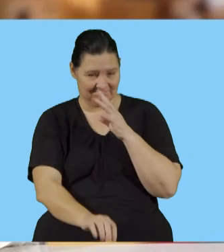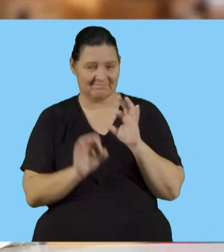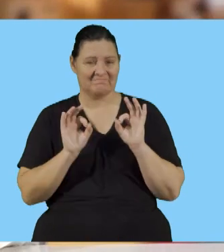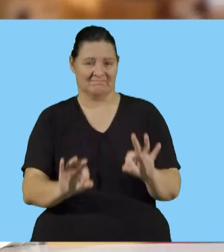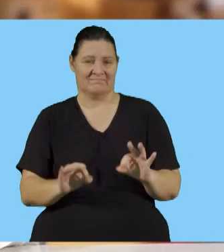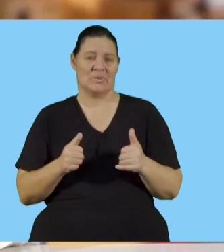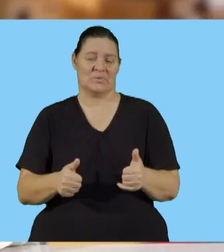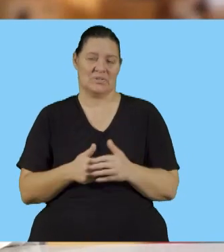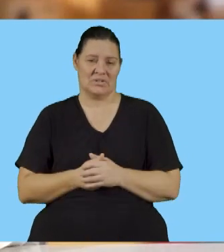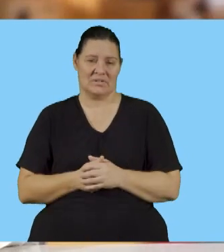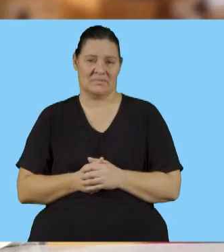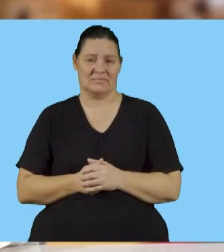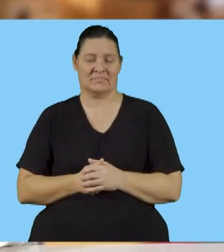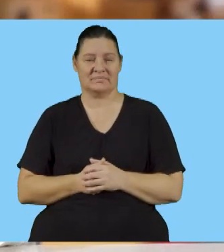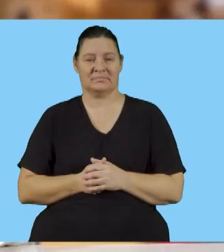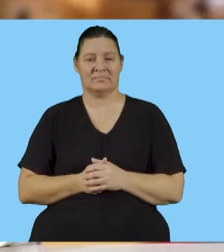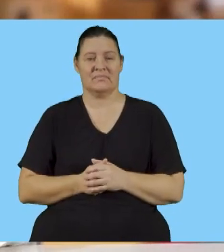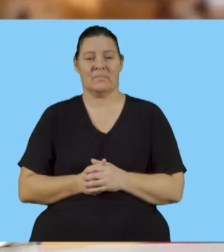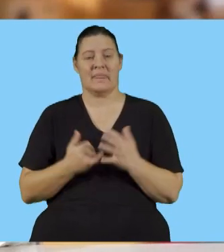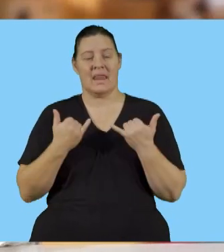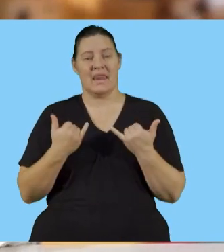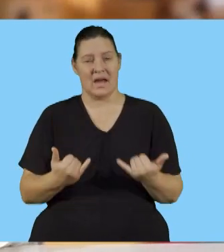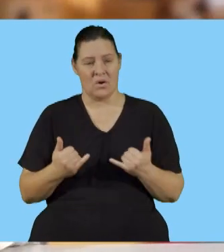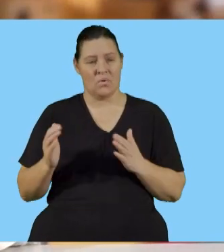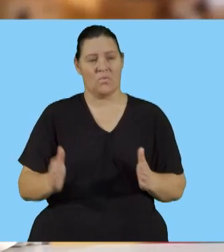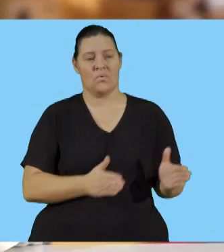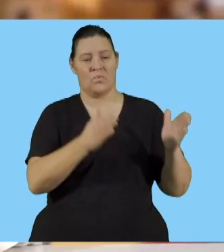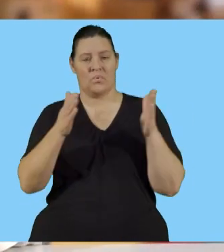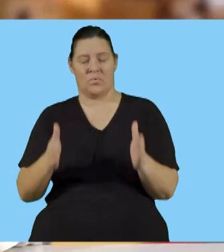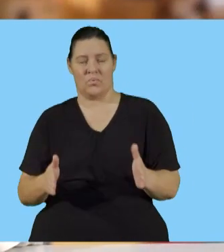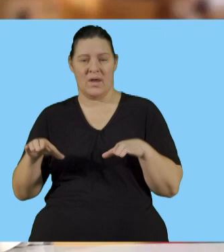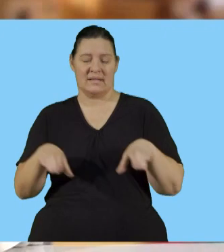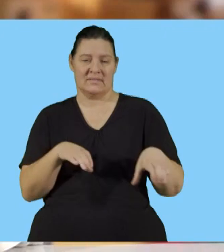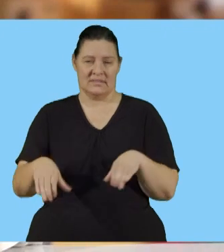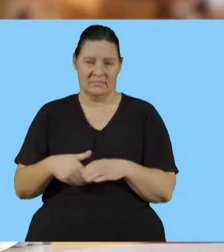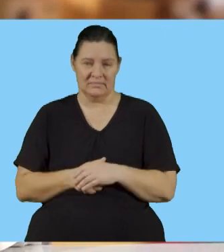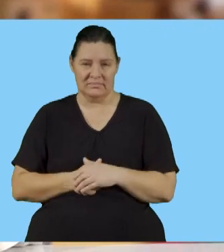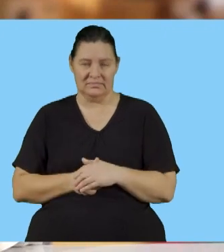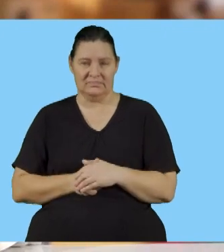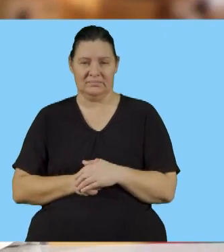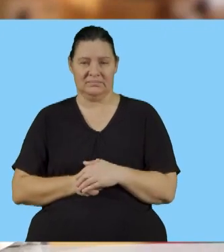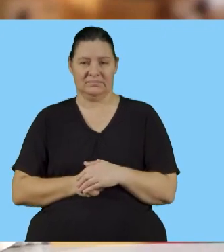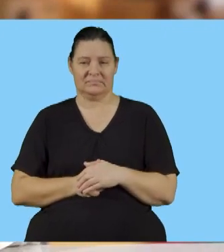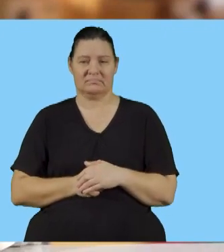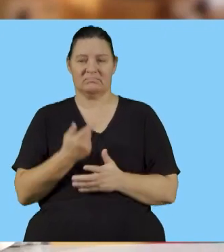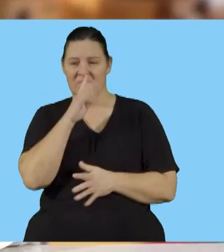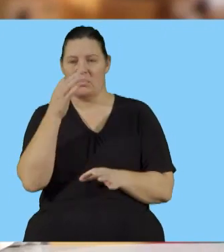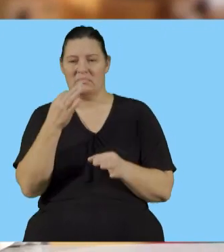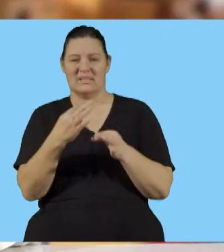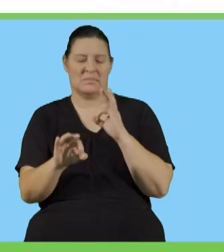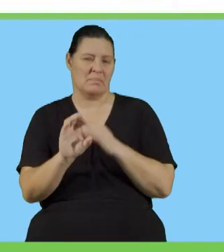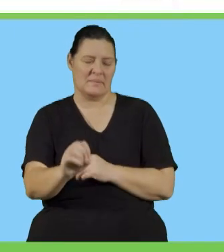very good. Good for you. Now we are going to move on to the next activity. So the next one is actually quite